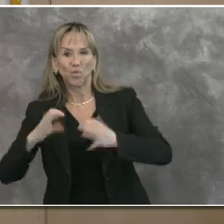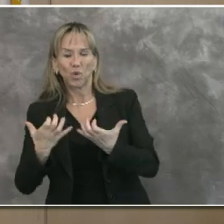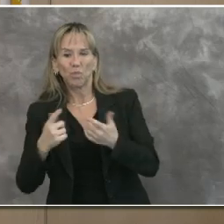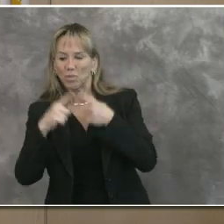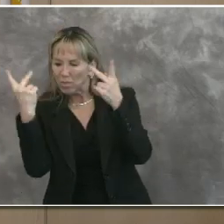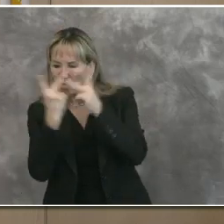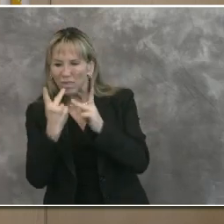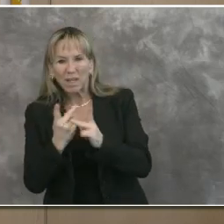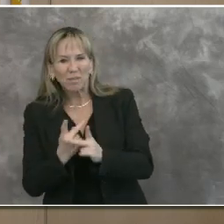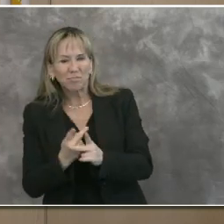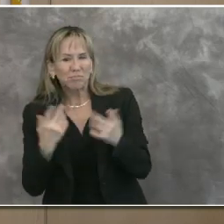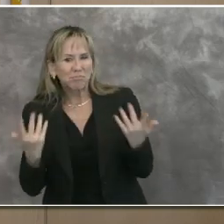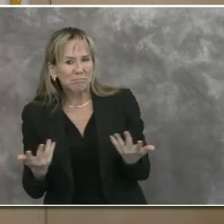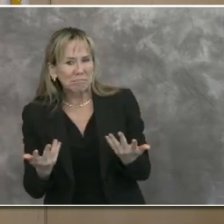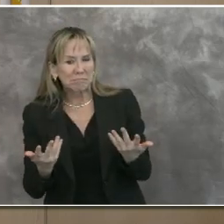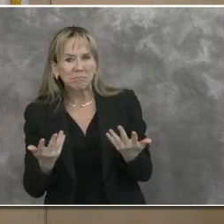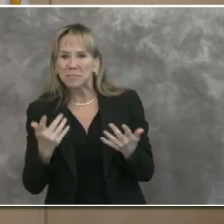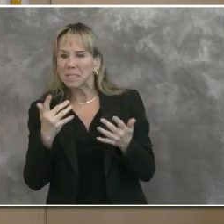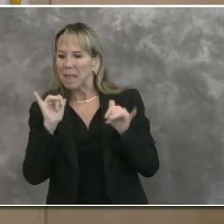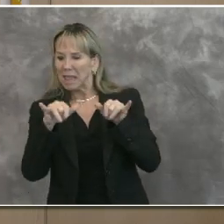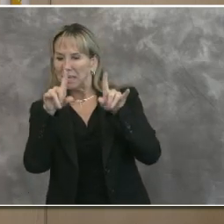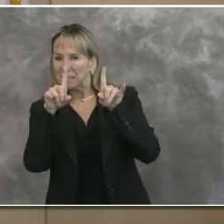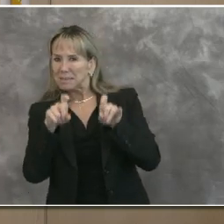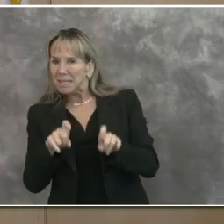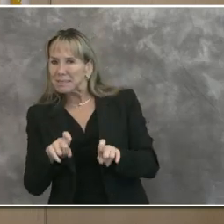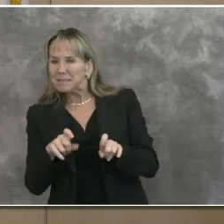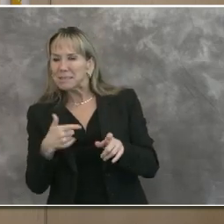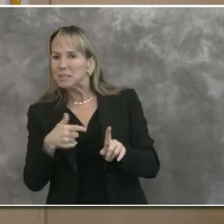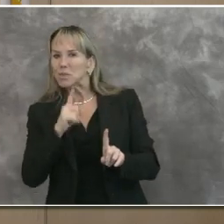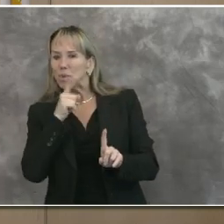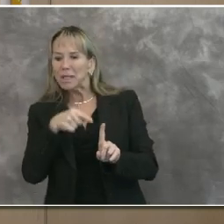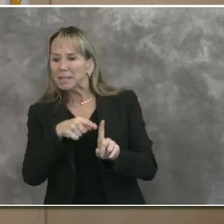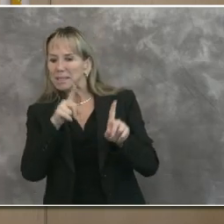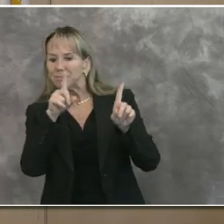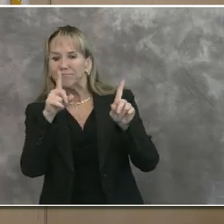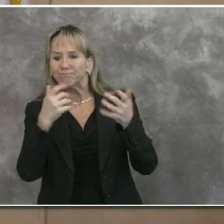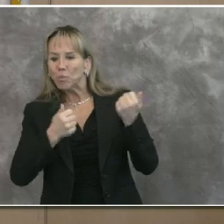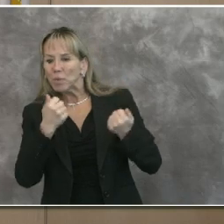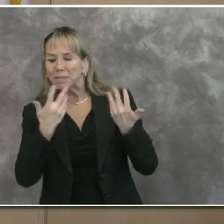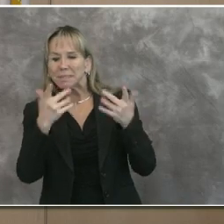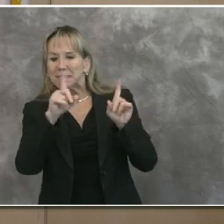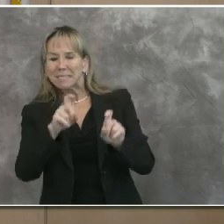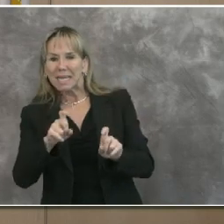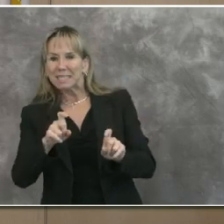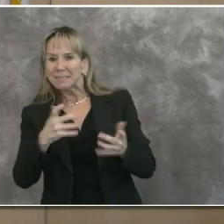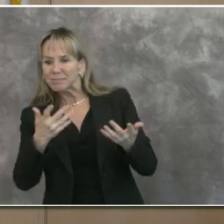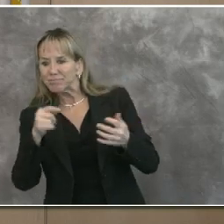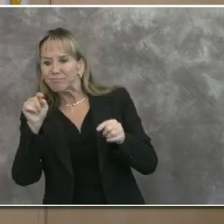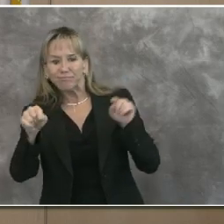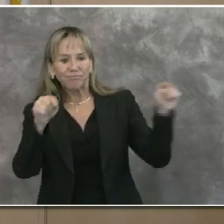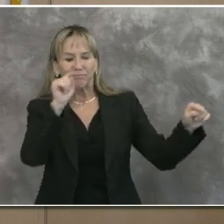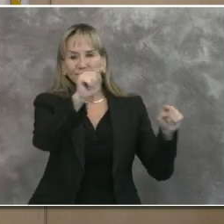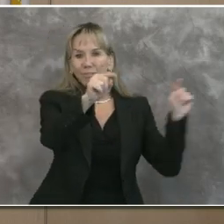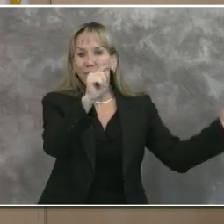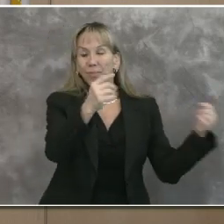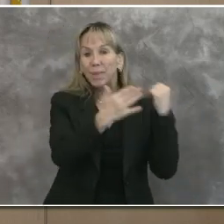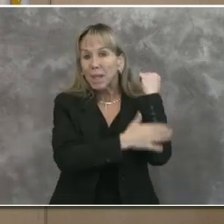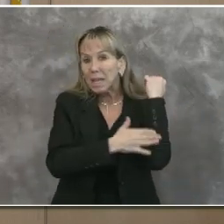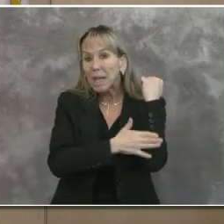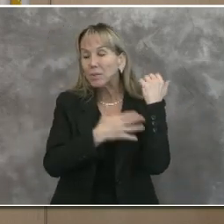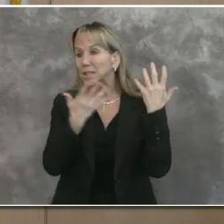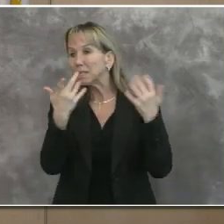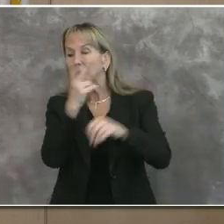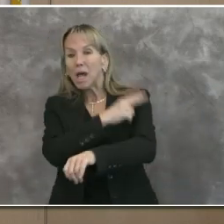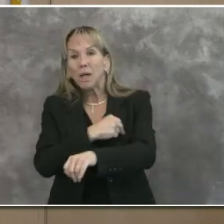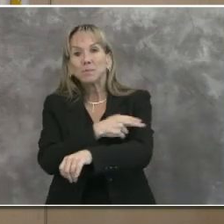one, what is the test that various entities, the county, our hospitals